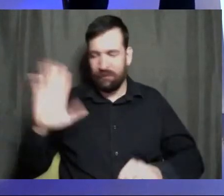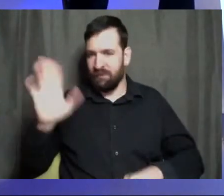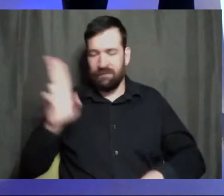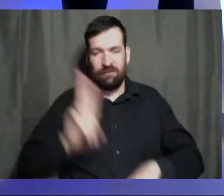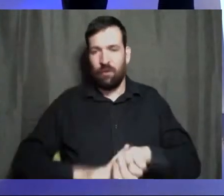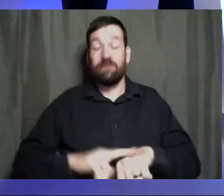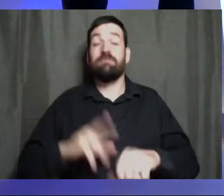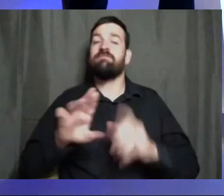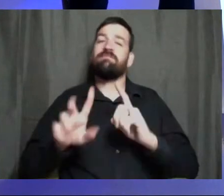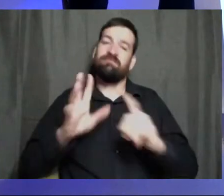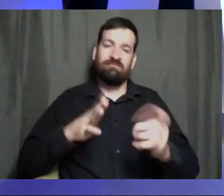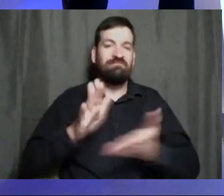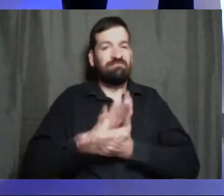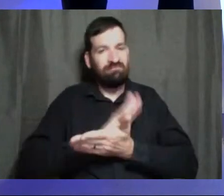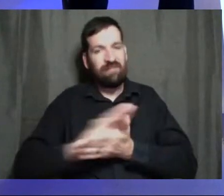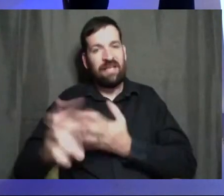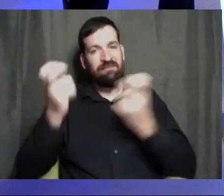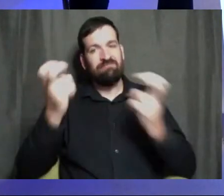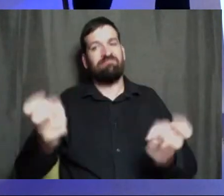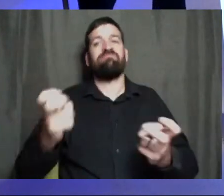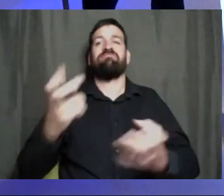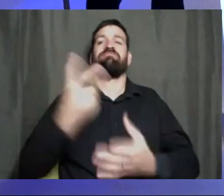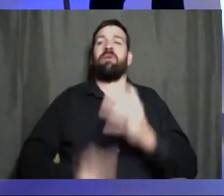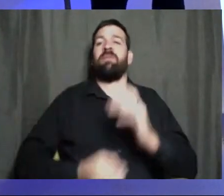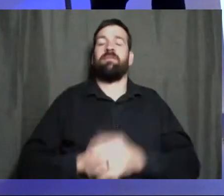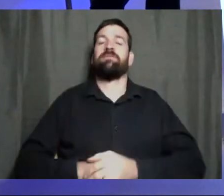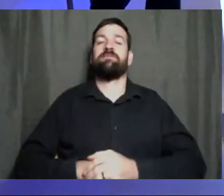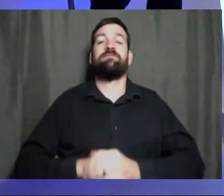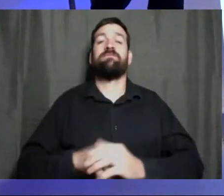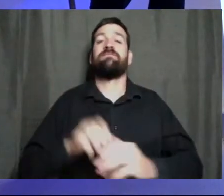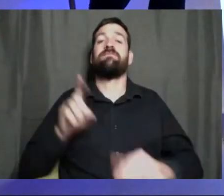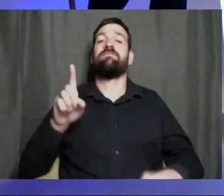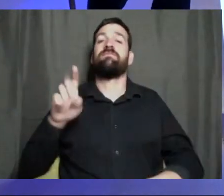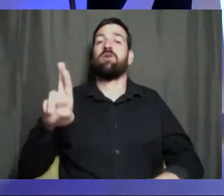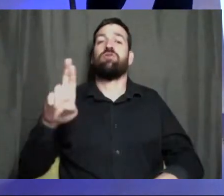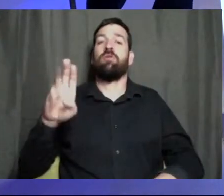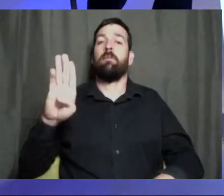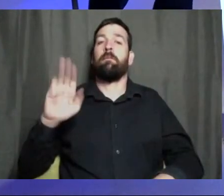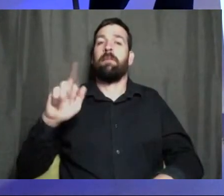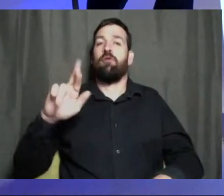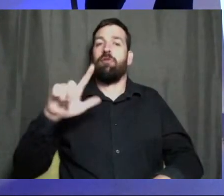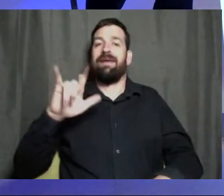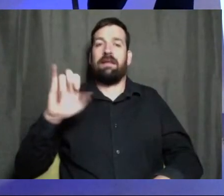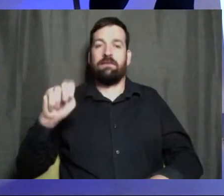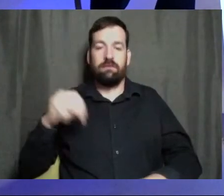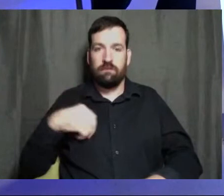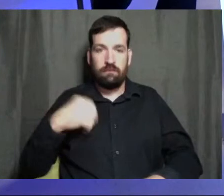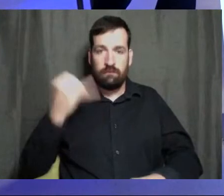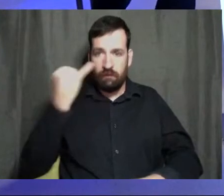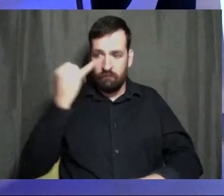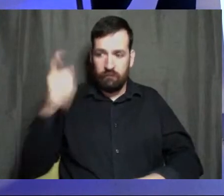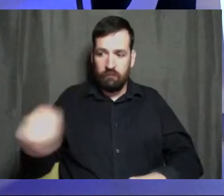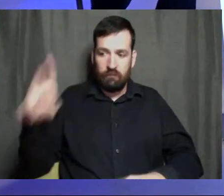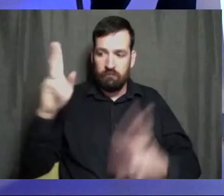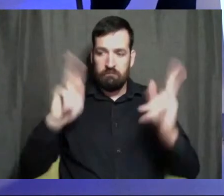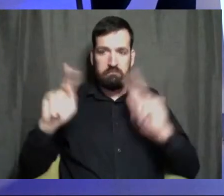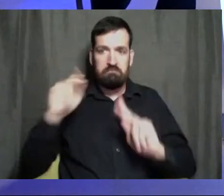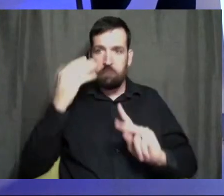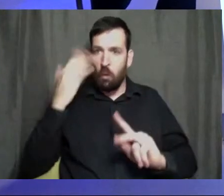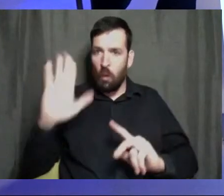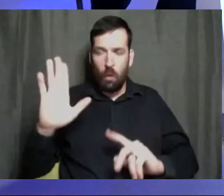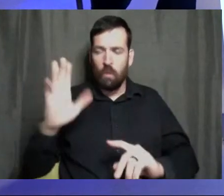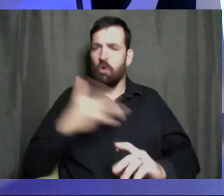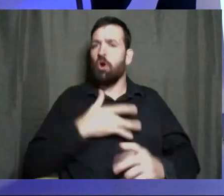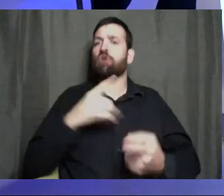here with us today. Thank you for having us. So, Dr. Beringer, just tell us a little bit for folks who may not know. What does Heart to Heart